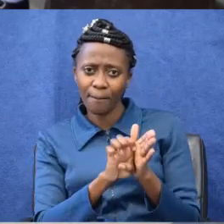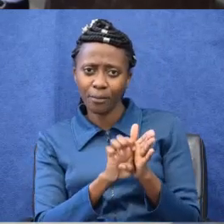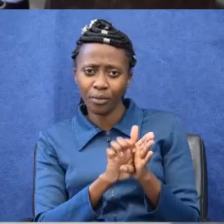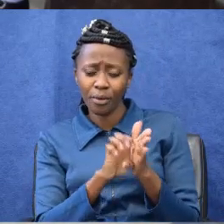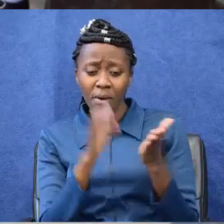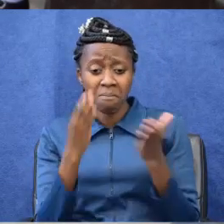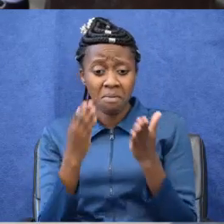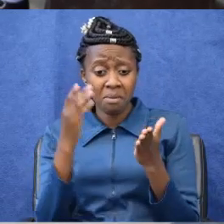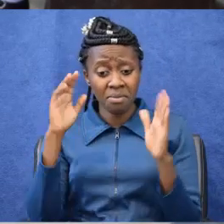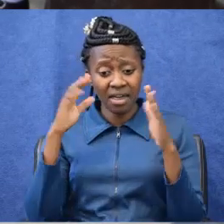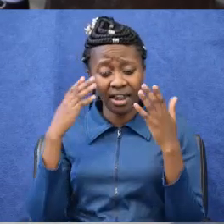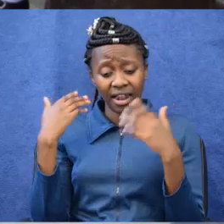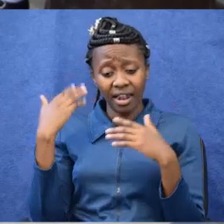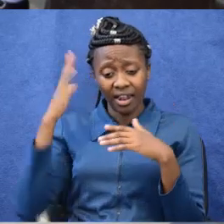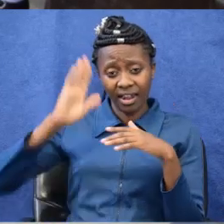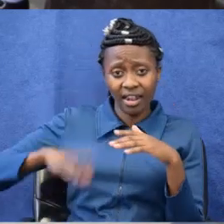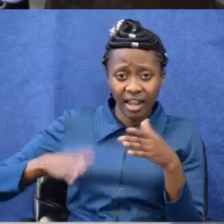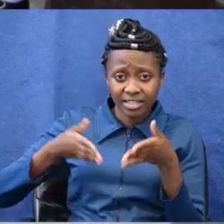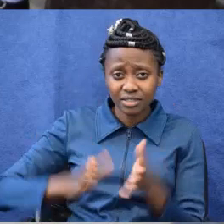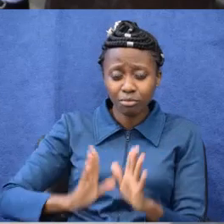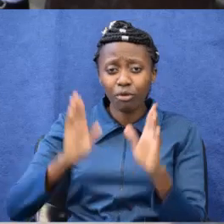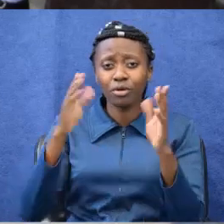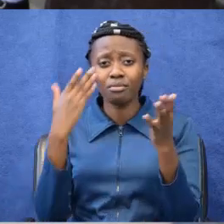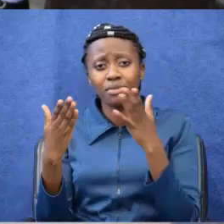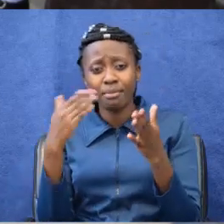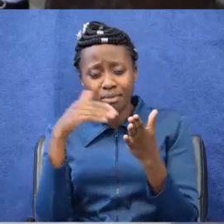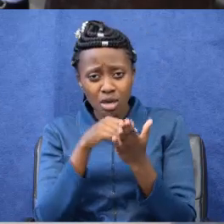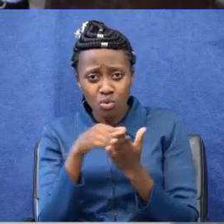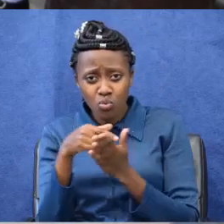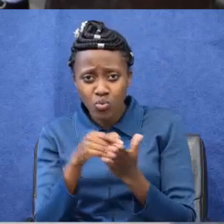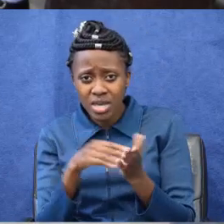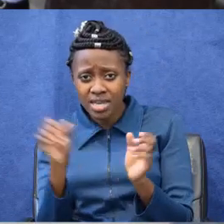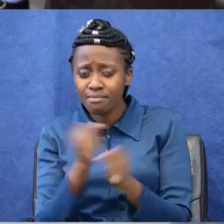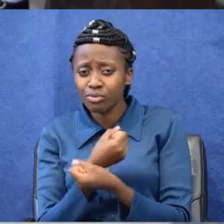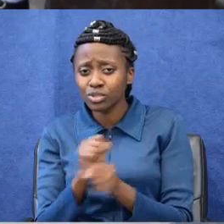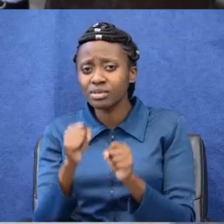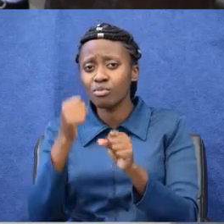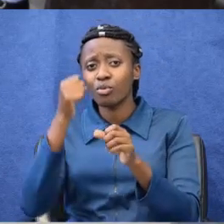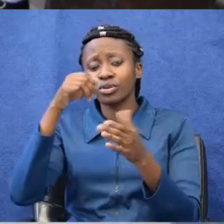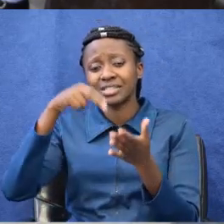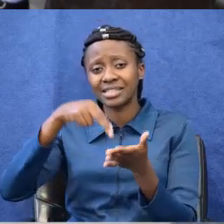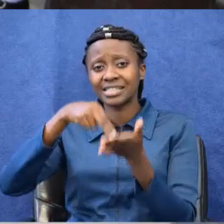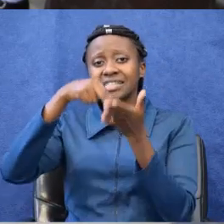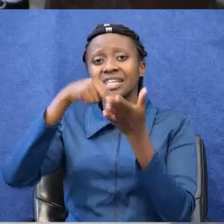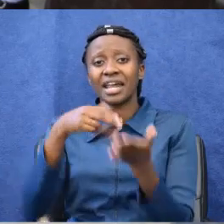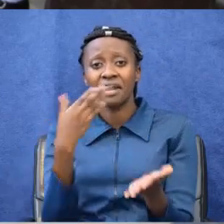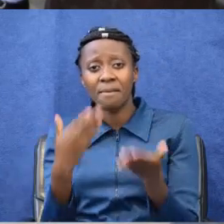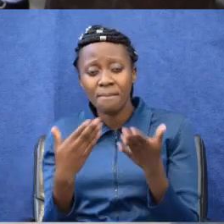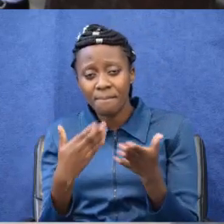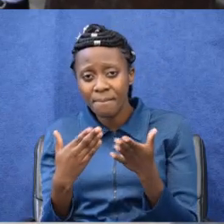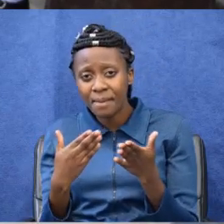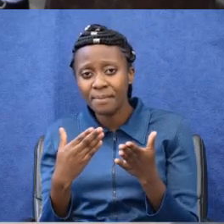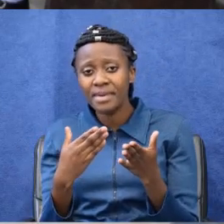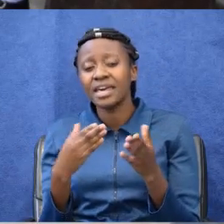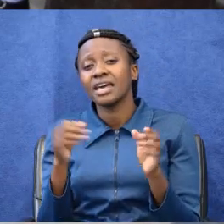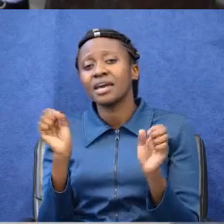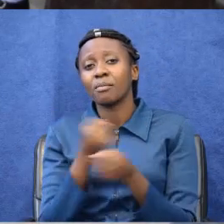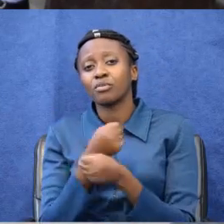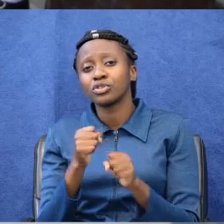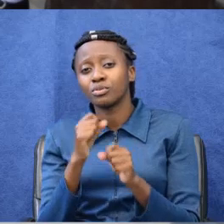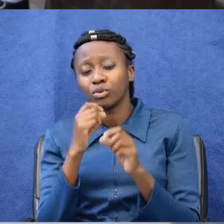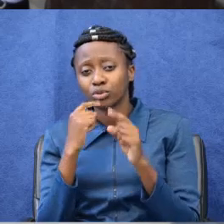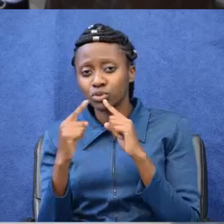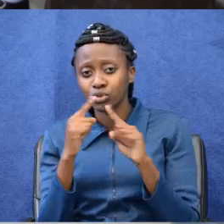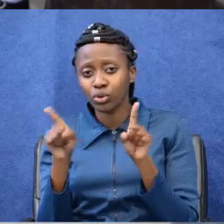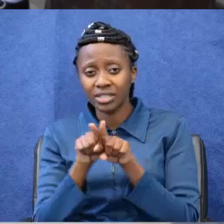firstborn, the lastborn, whether you are very weak, whether you cannot stand, whether you are a stammerer like Moses. He doesn't